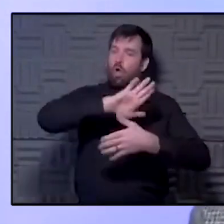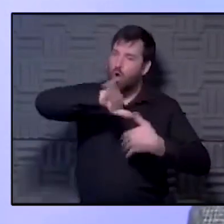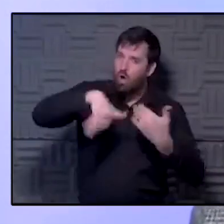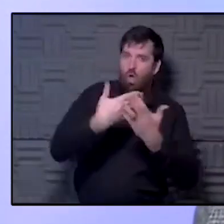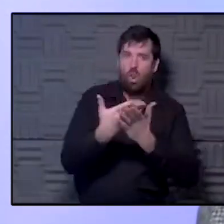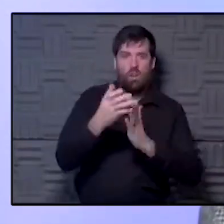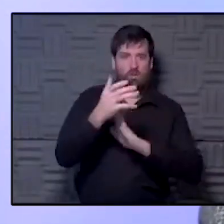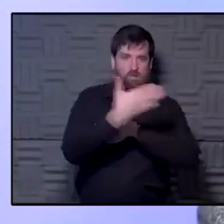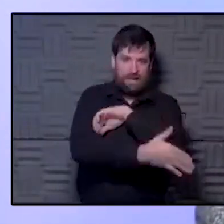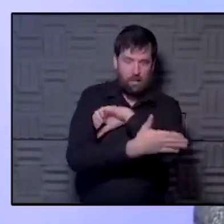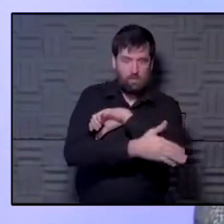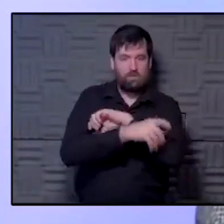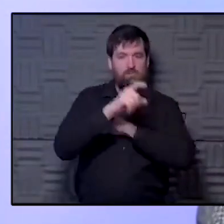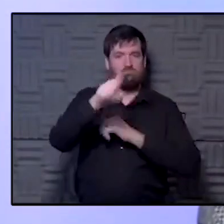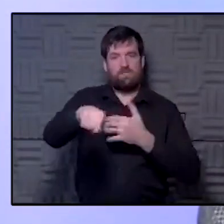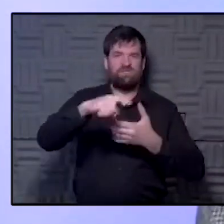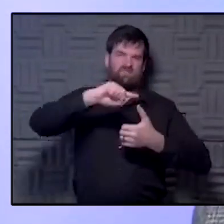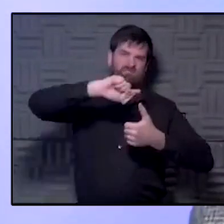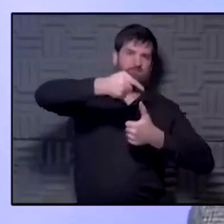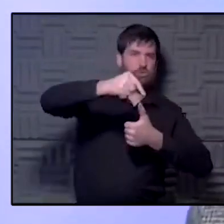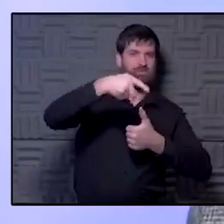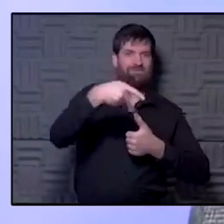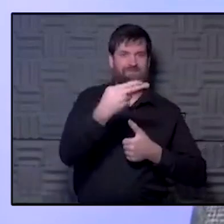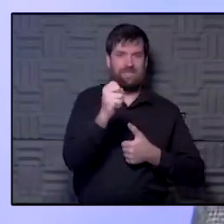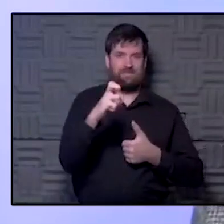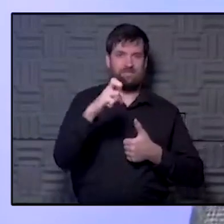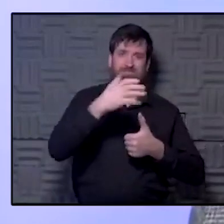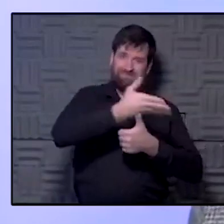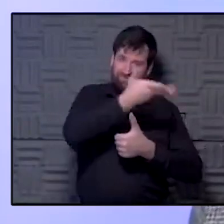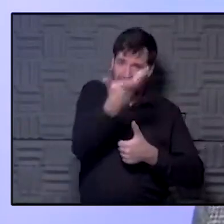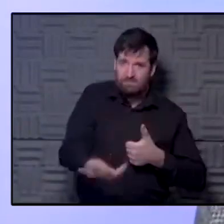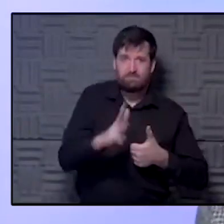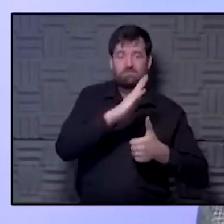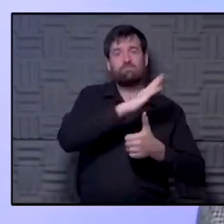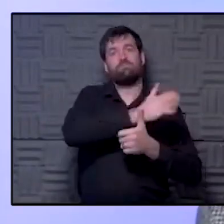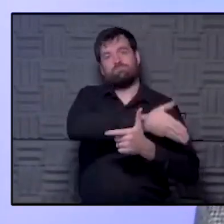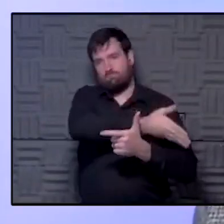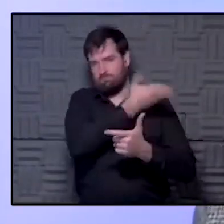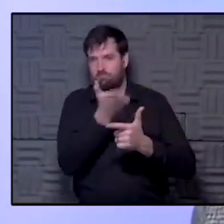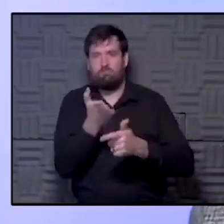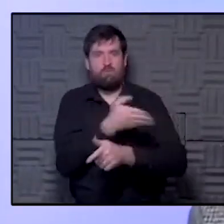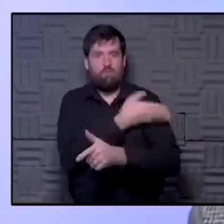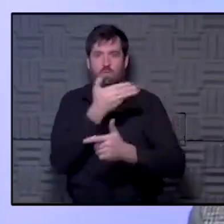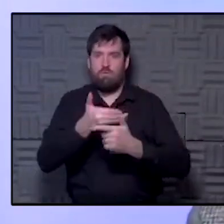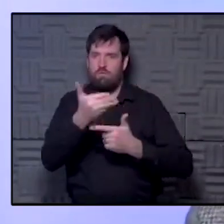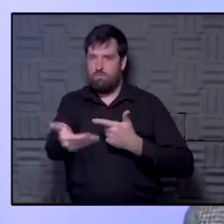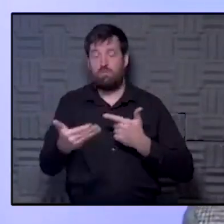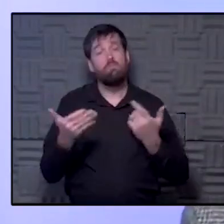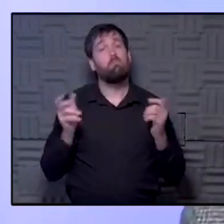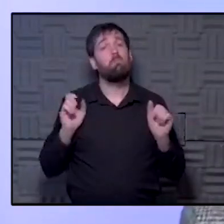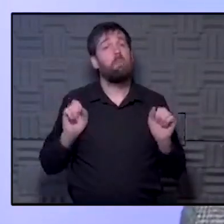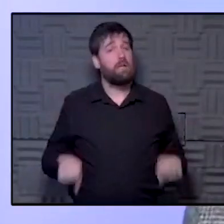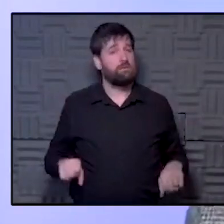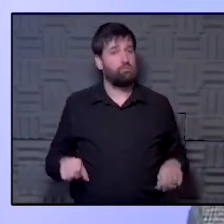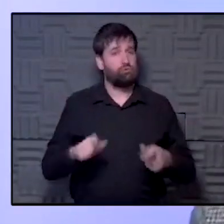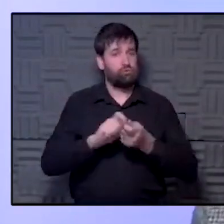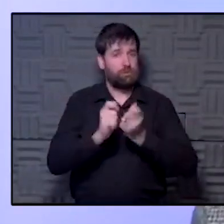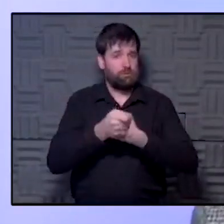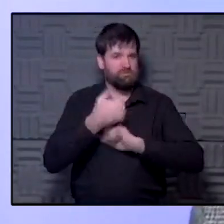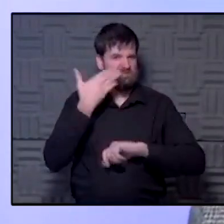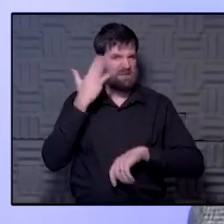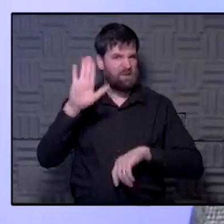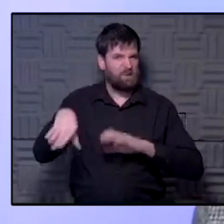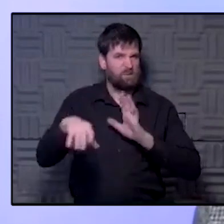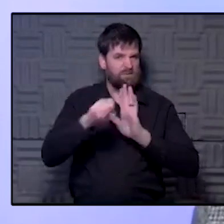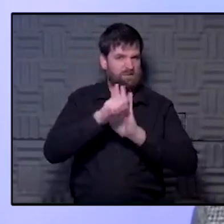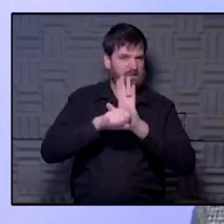the counties need to finish the first phase before we can move to the second phase. That could change. I know that the state's